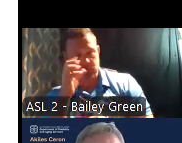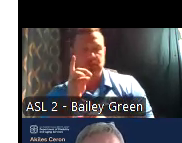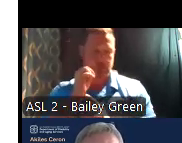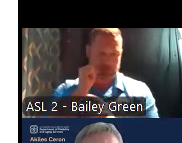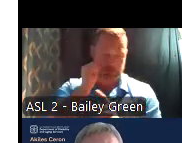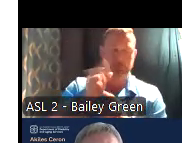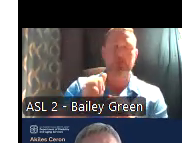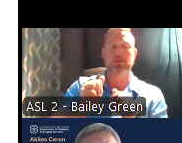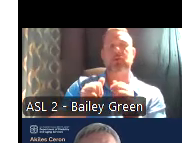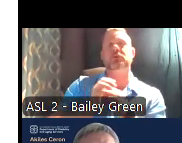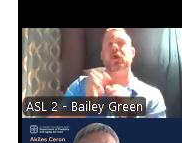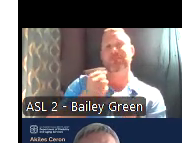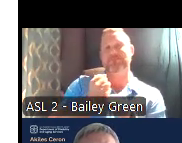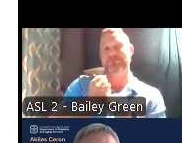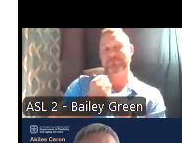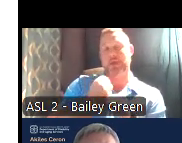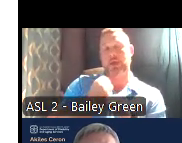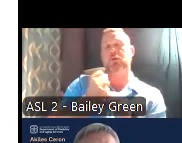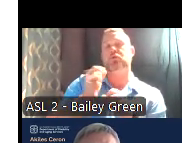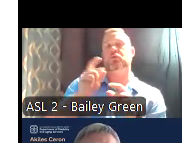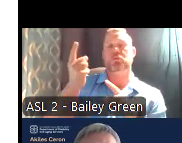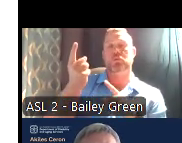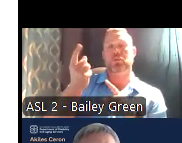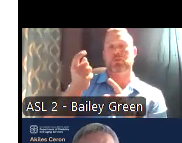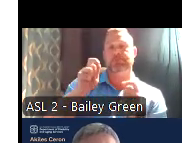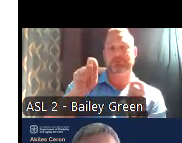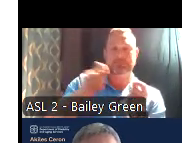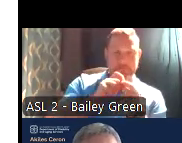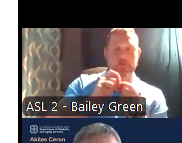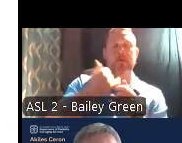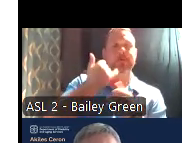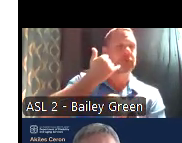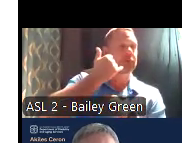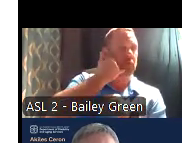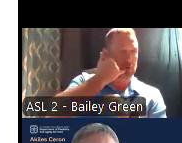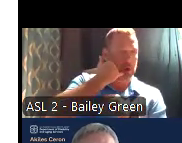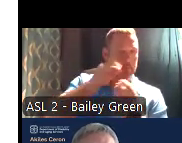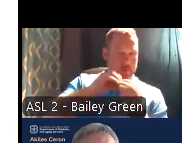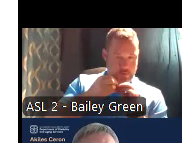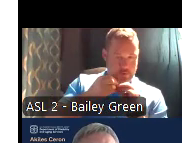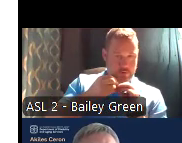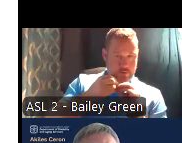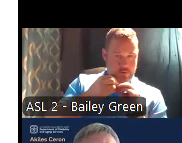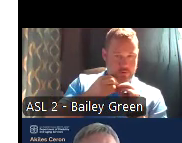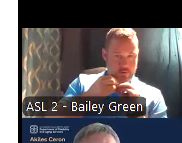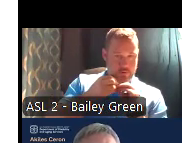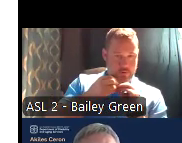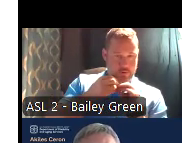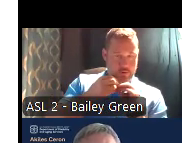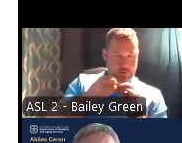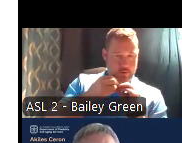disabilities could be made to a single phone number that would be